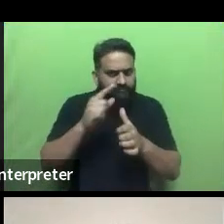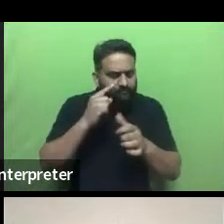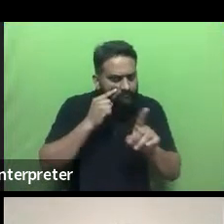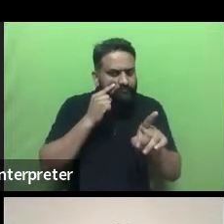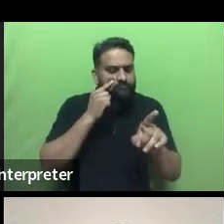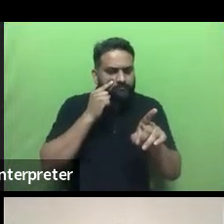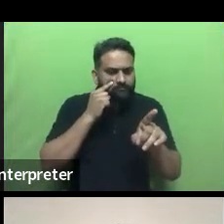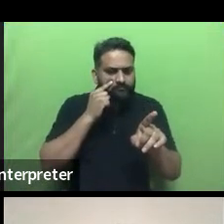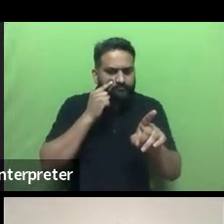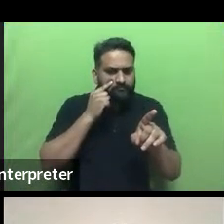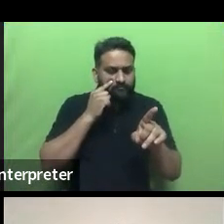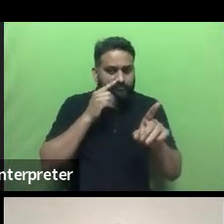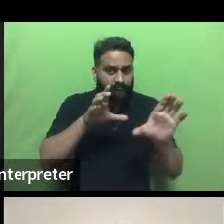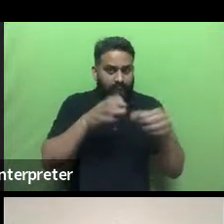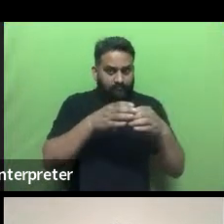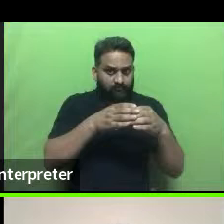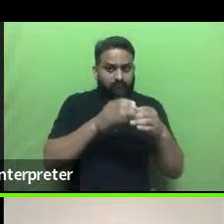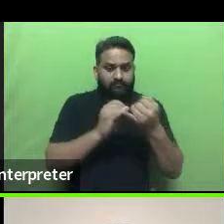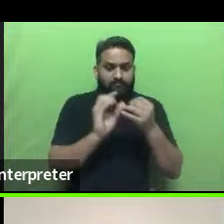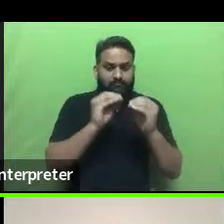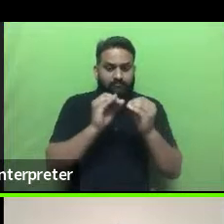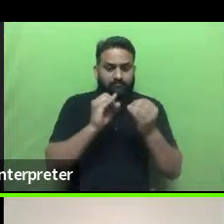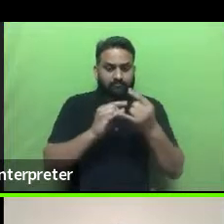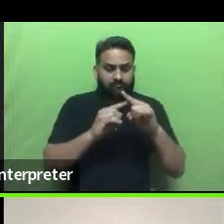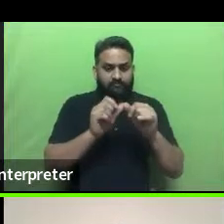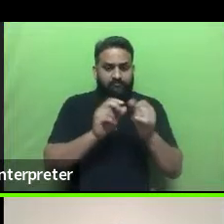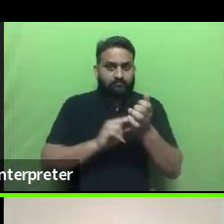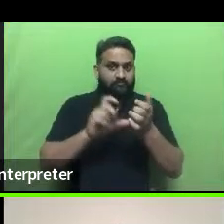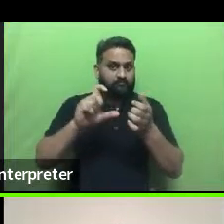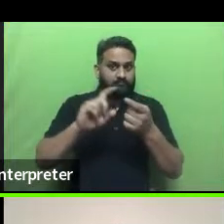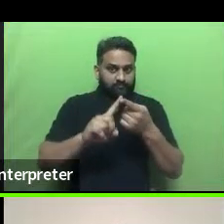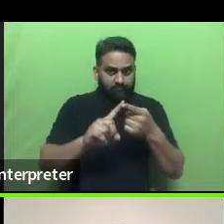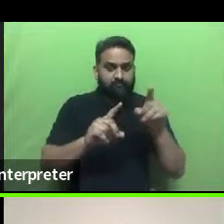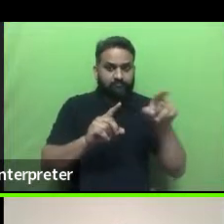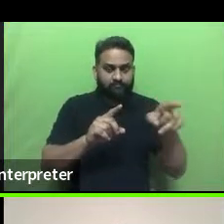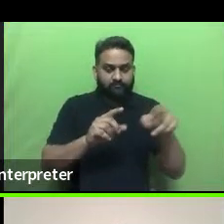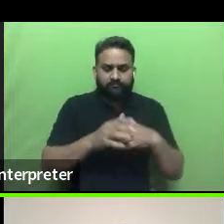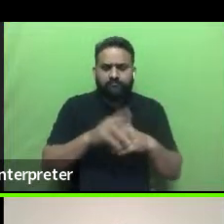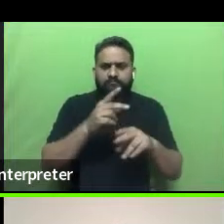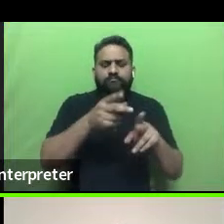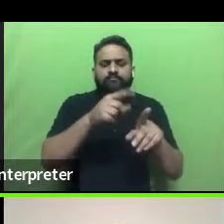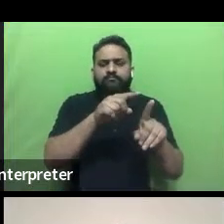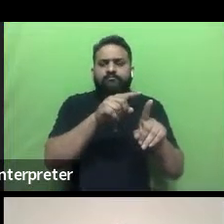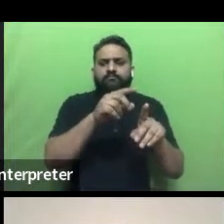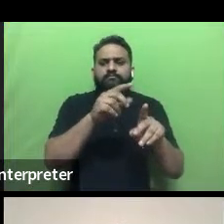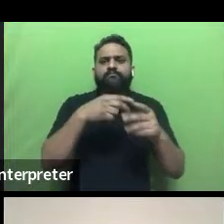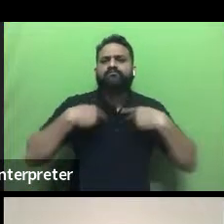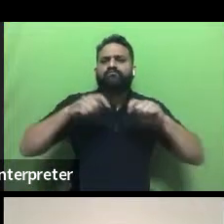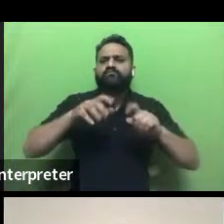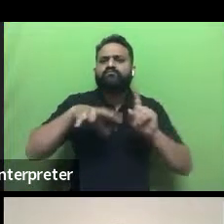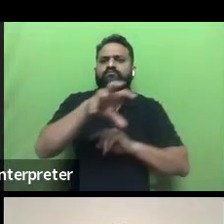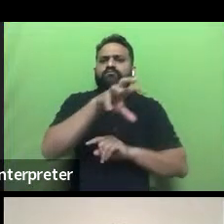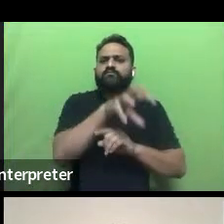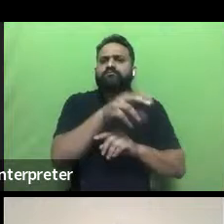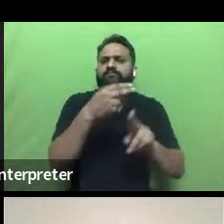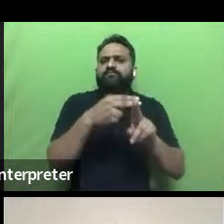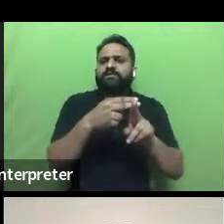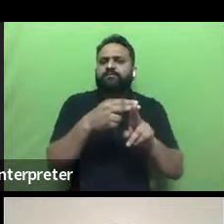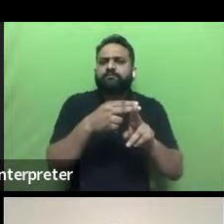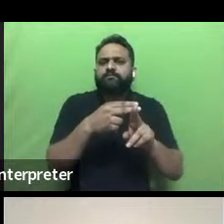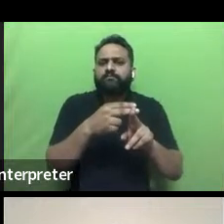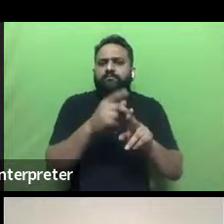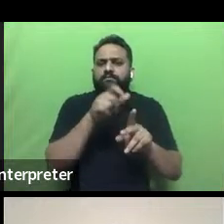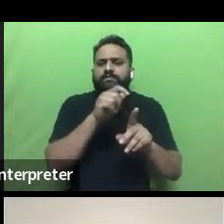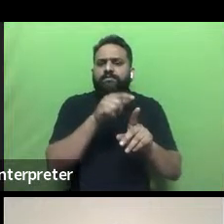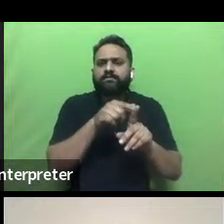on the substance. Yes. And what is the name of the jurisdictional? Smriti.